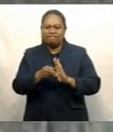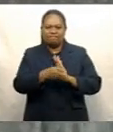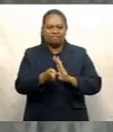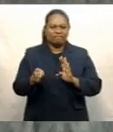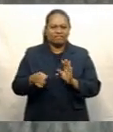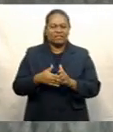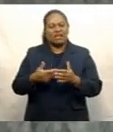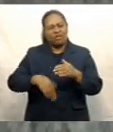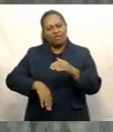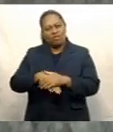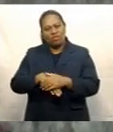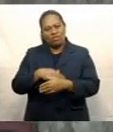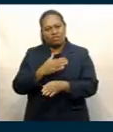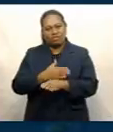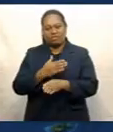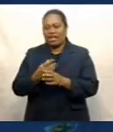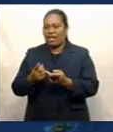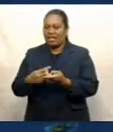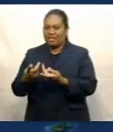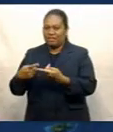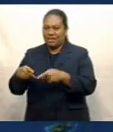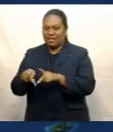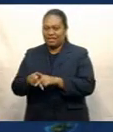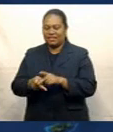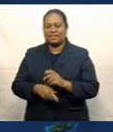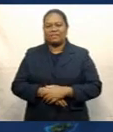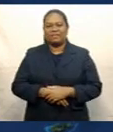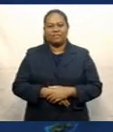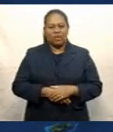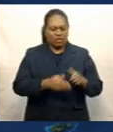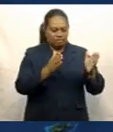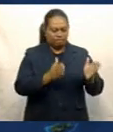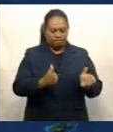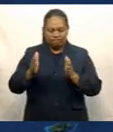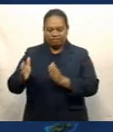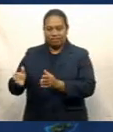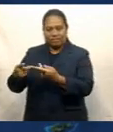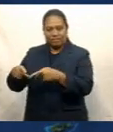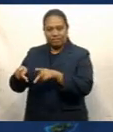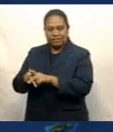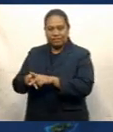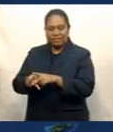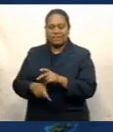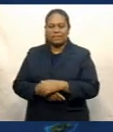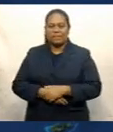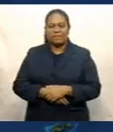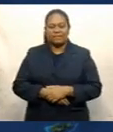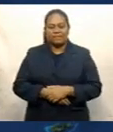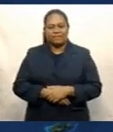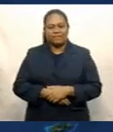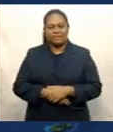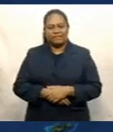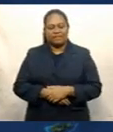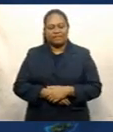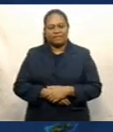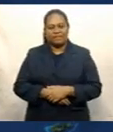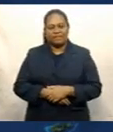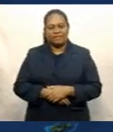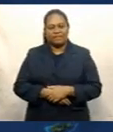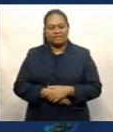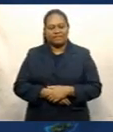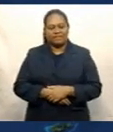fully operational. Within the containment zone, we have allowed, we will